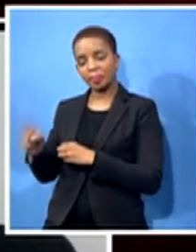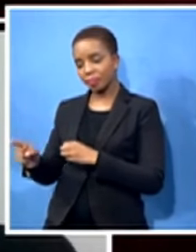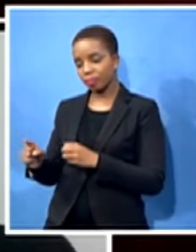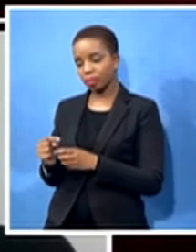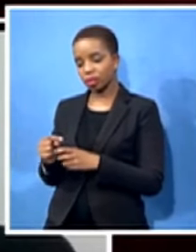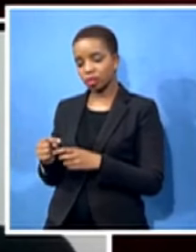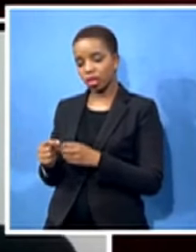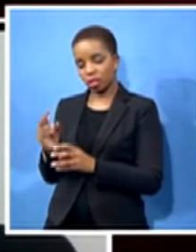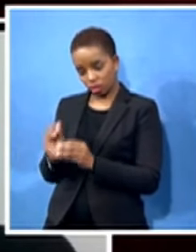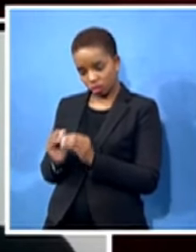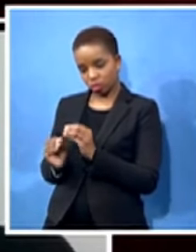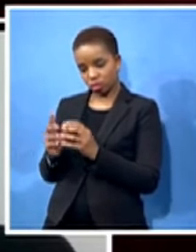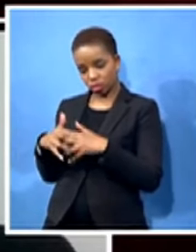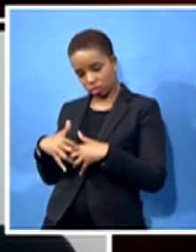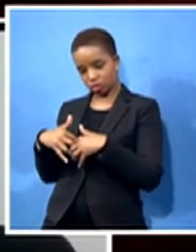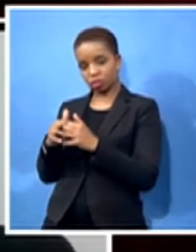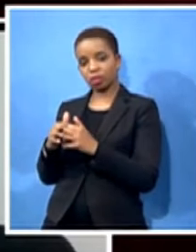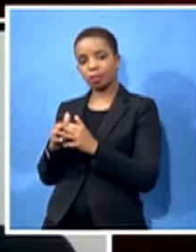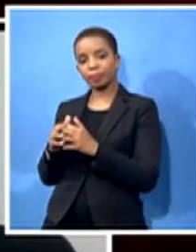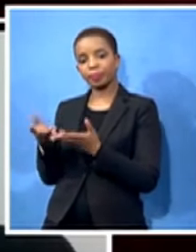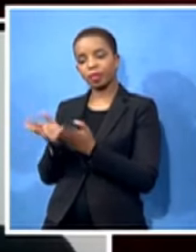How should we go about